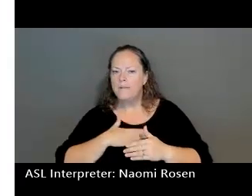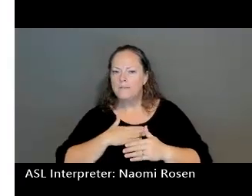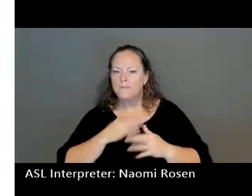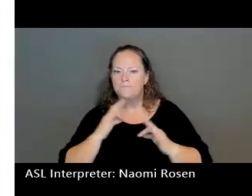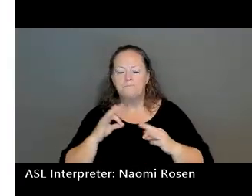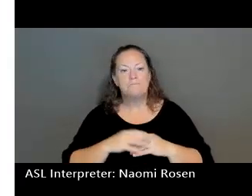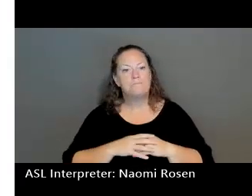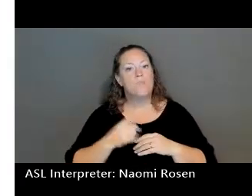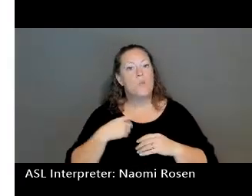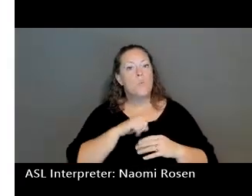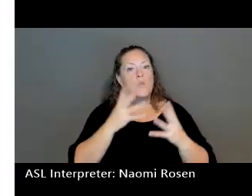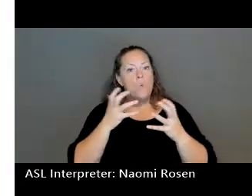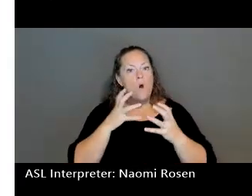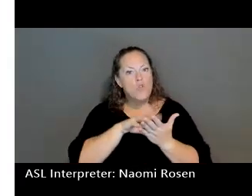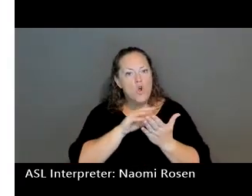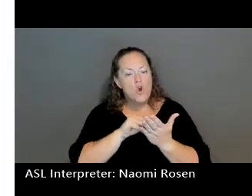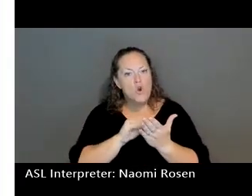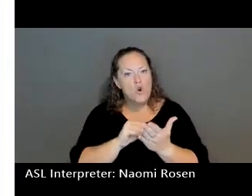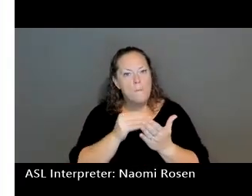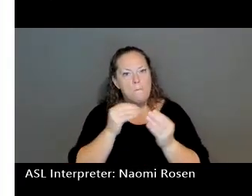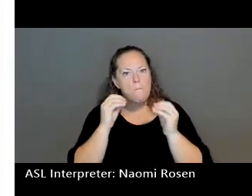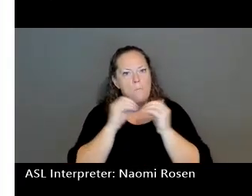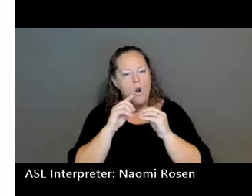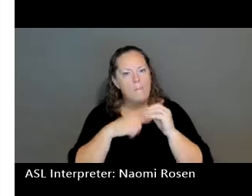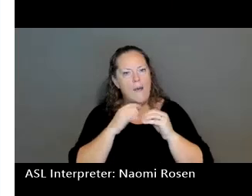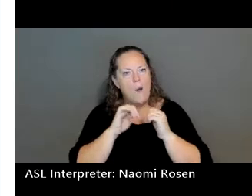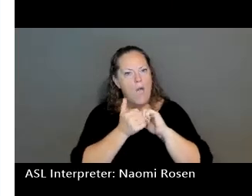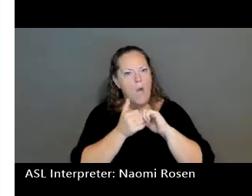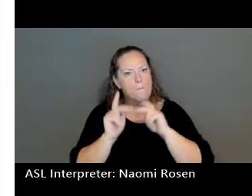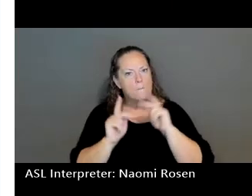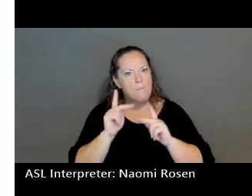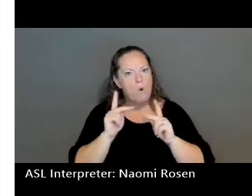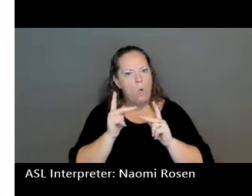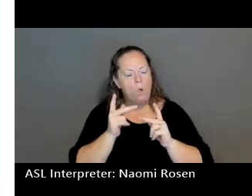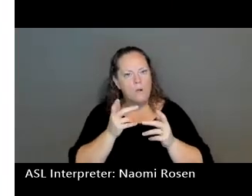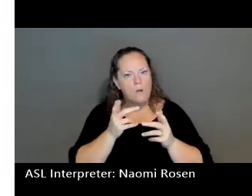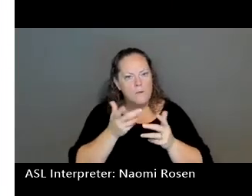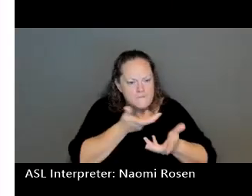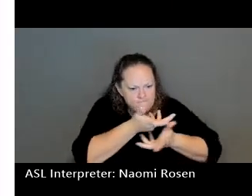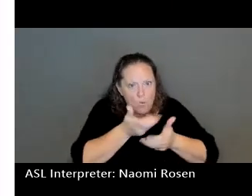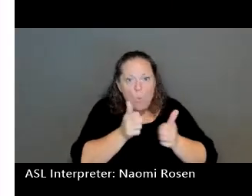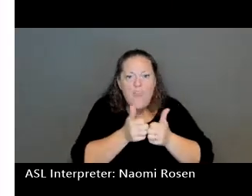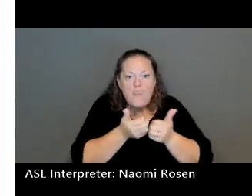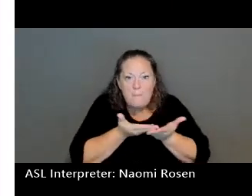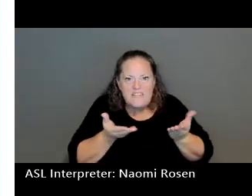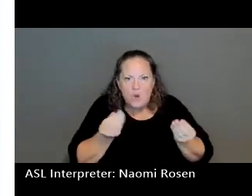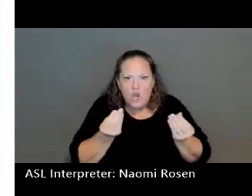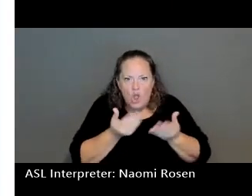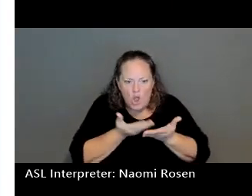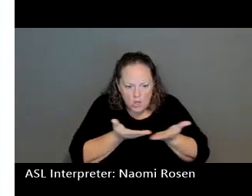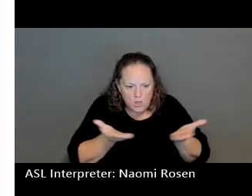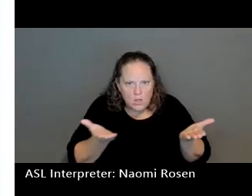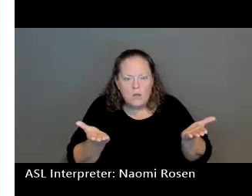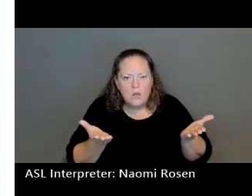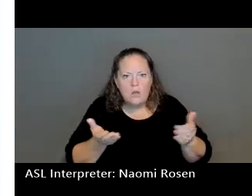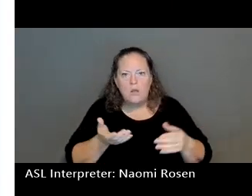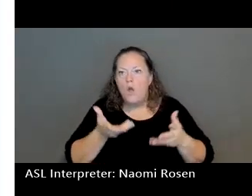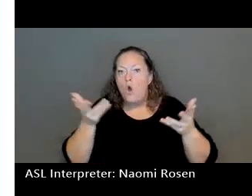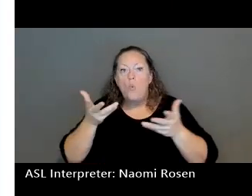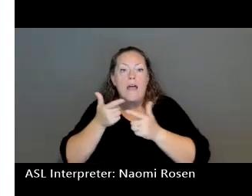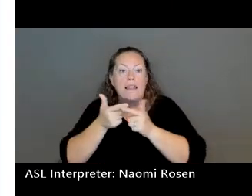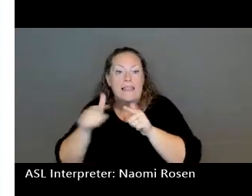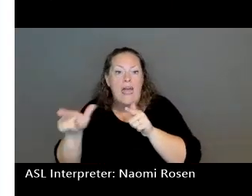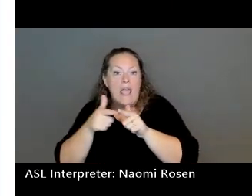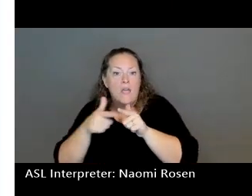we wanted to learn how people interacted with the material. We wanted to learn what language to